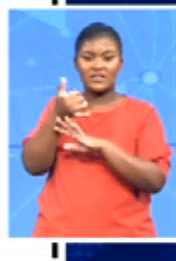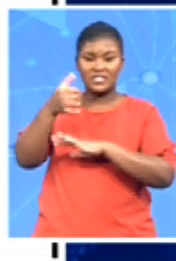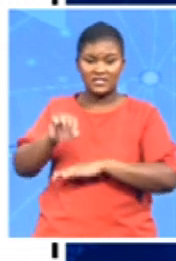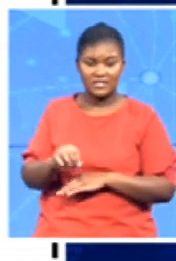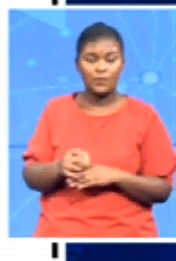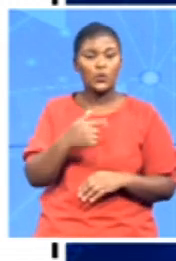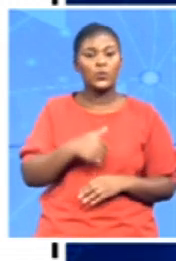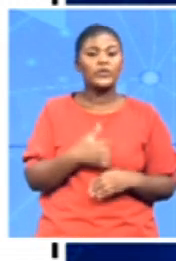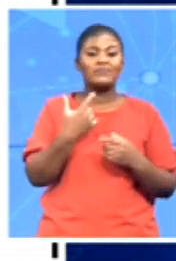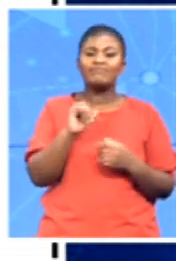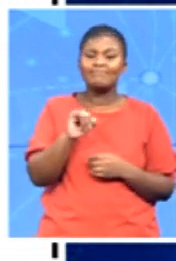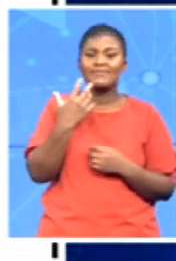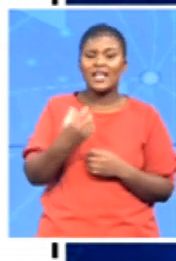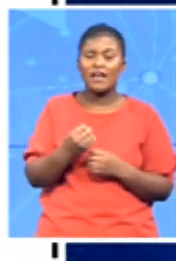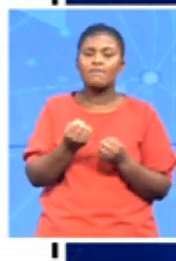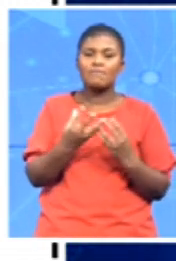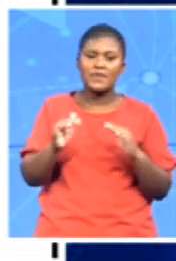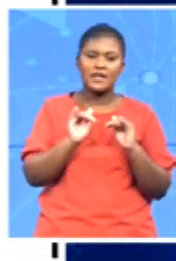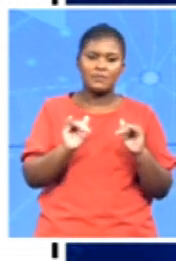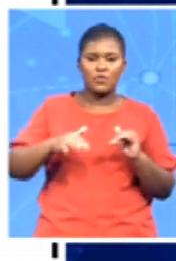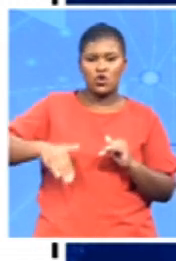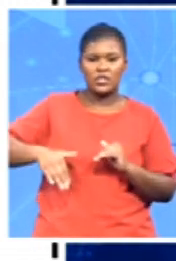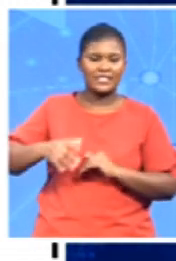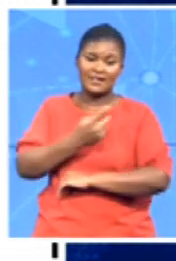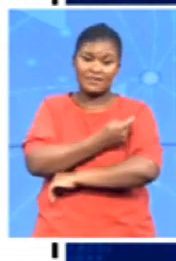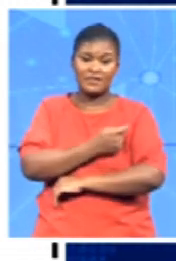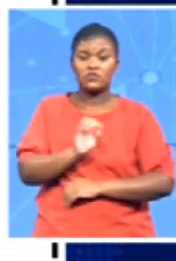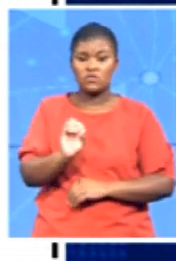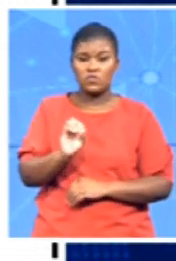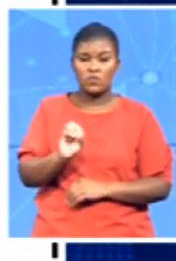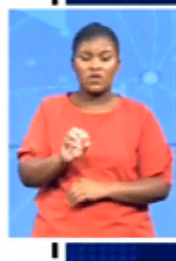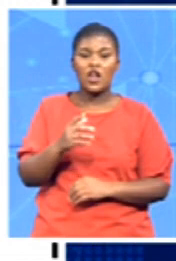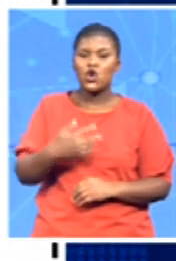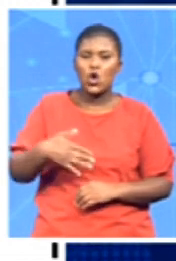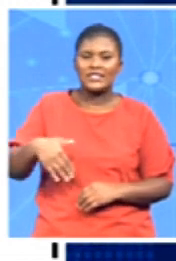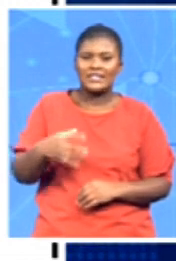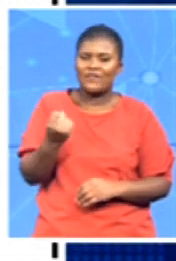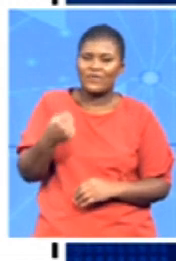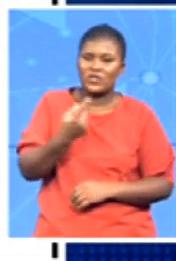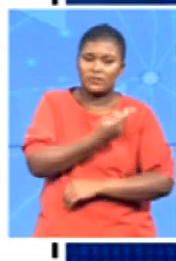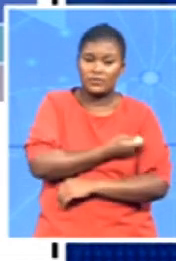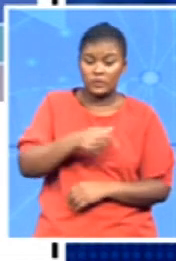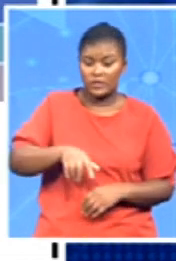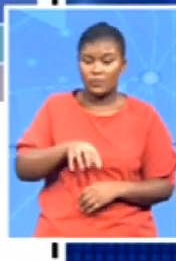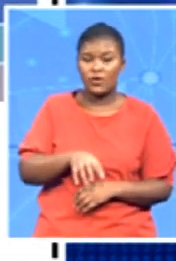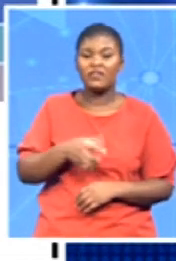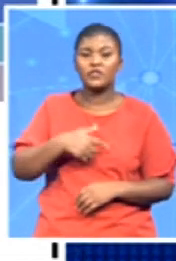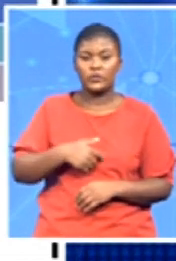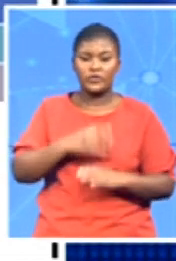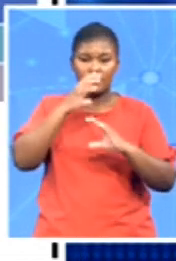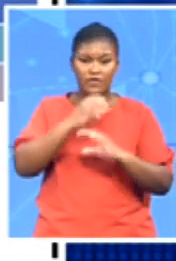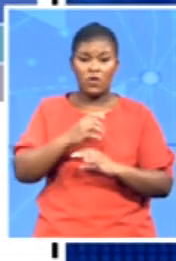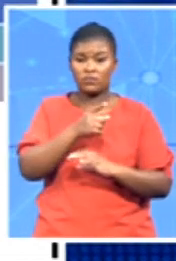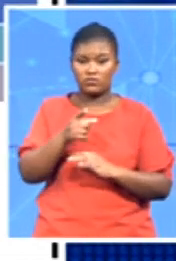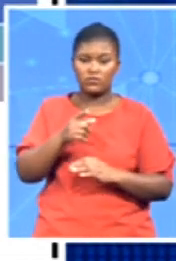of people that's unvaccinated, that has not had a single vaccine yet in the province, and our focus still continues to be on them as well. So this